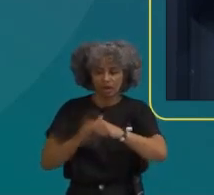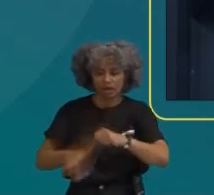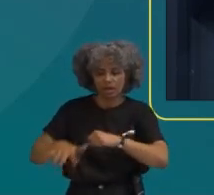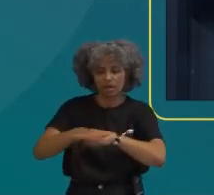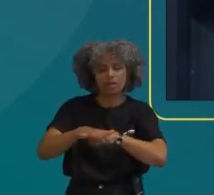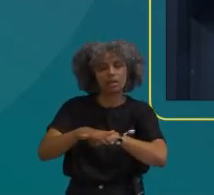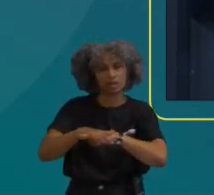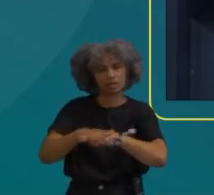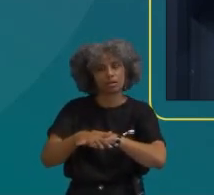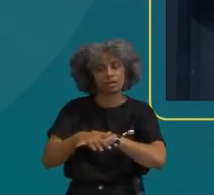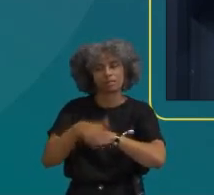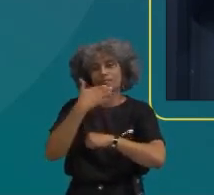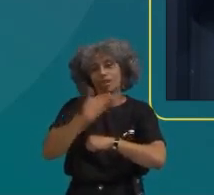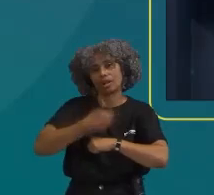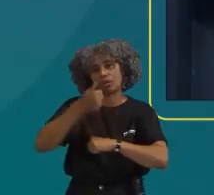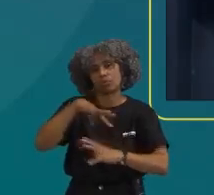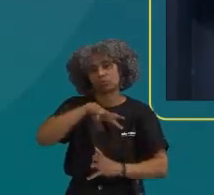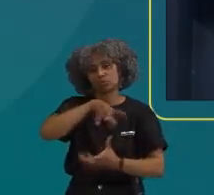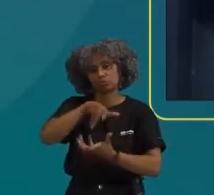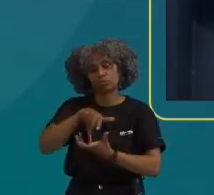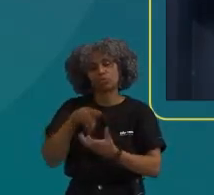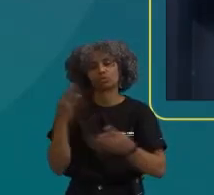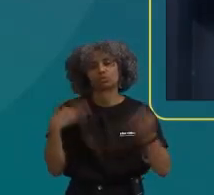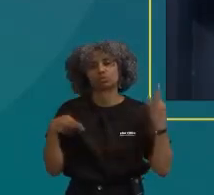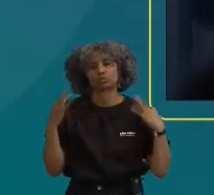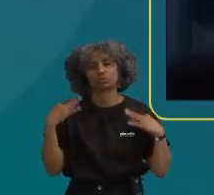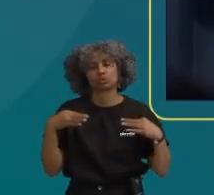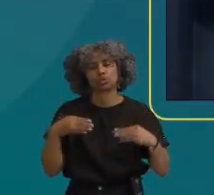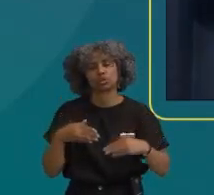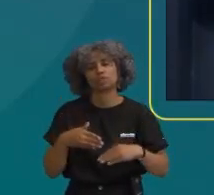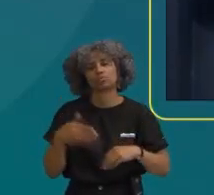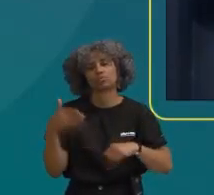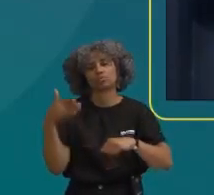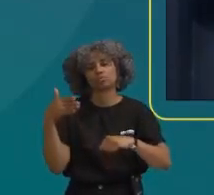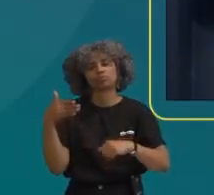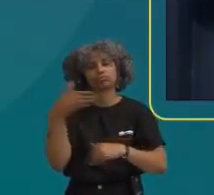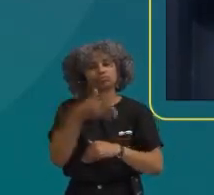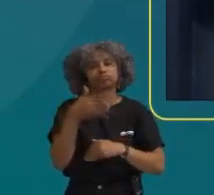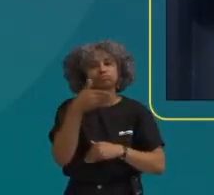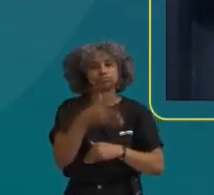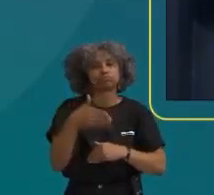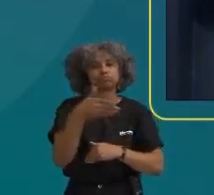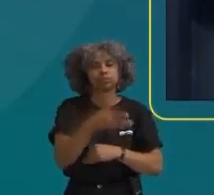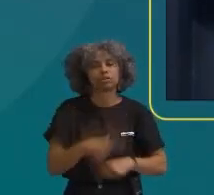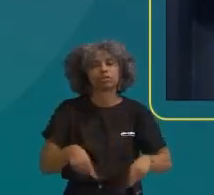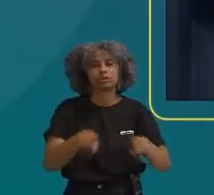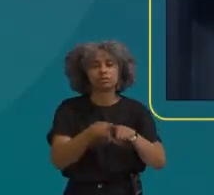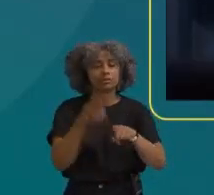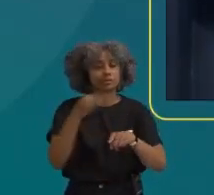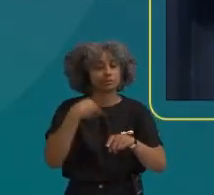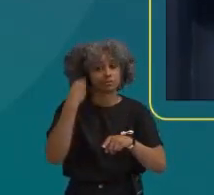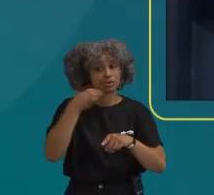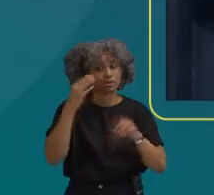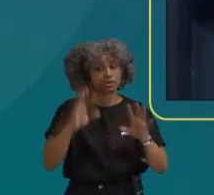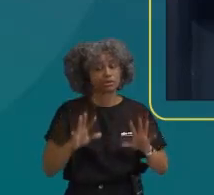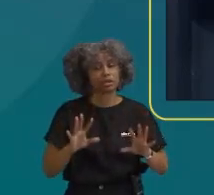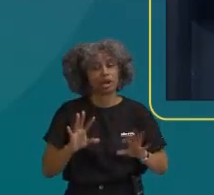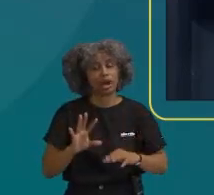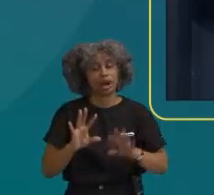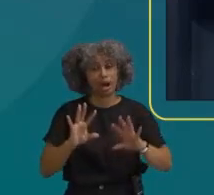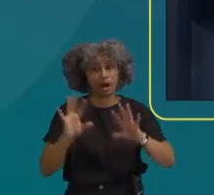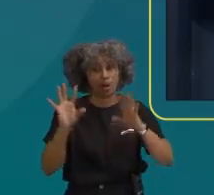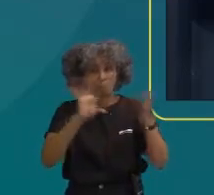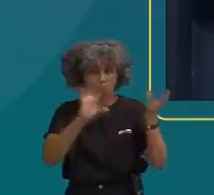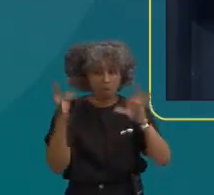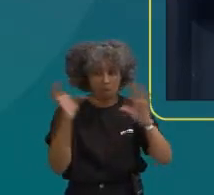That transformation, together with our experiences with extreme weather events, regardless of what's happening, is